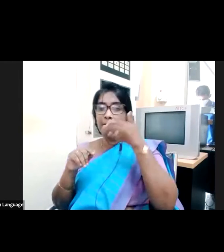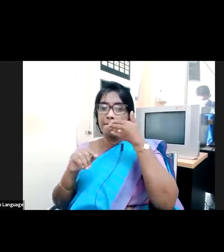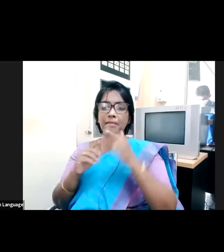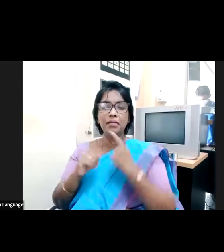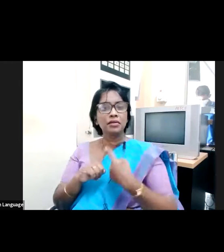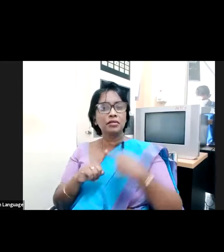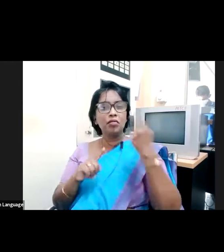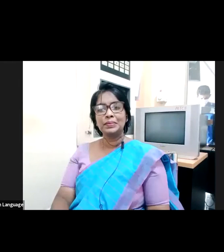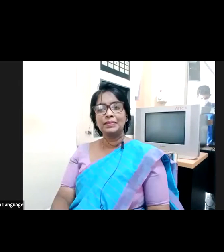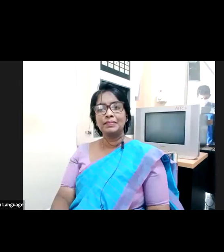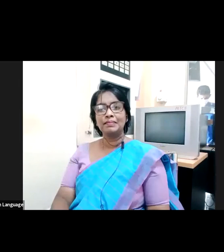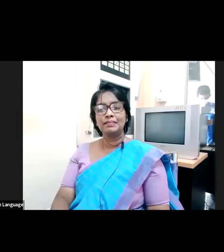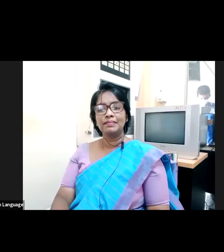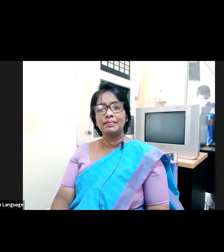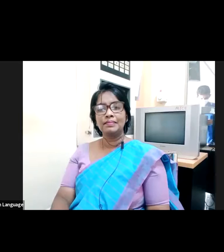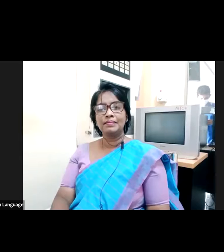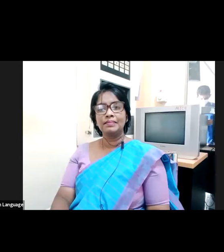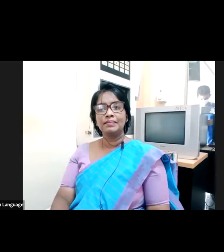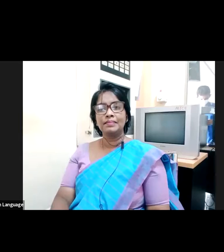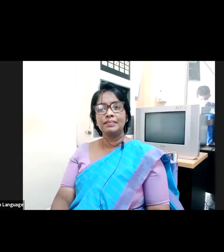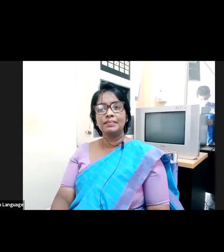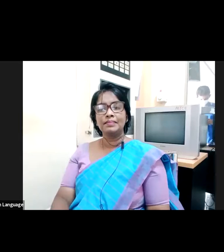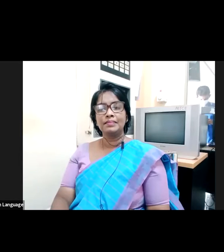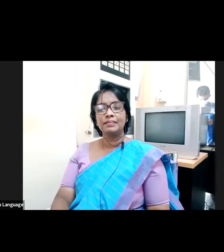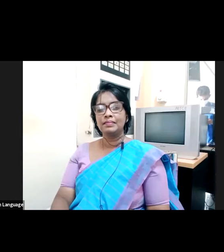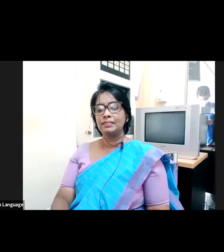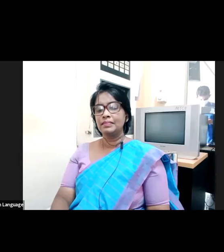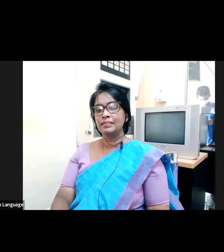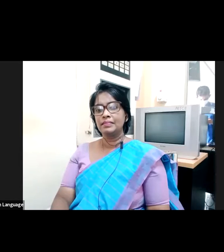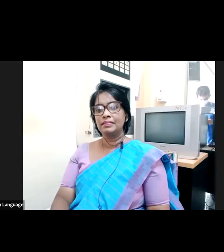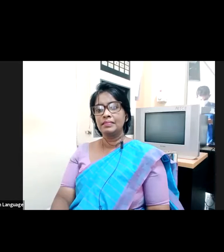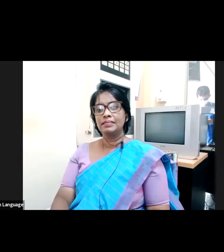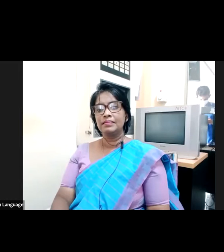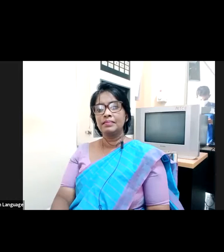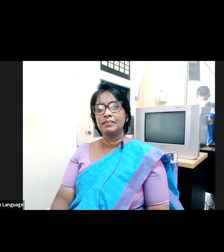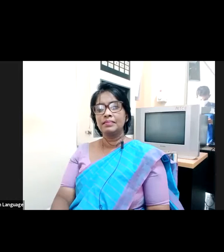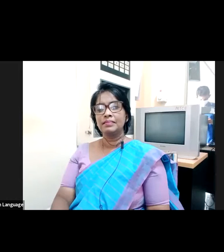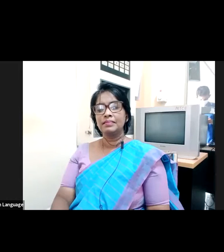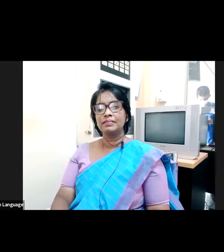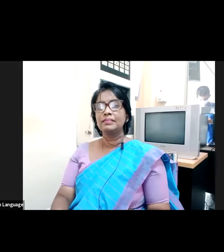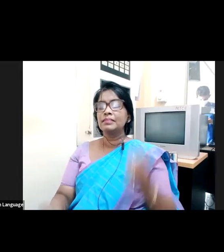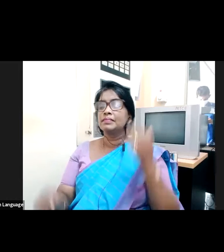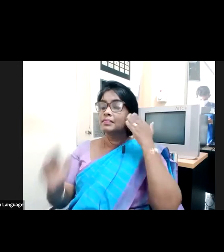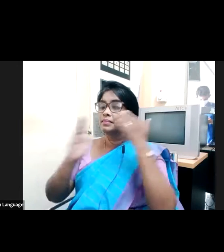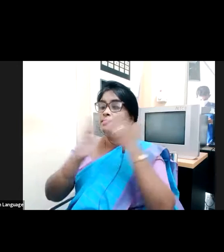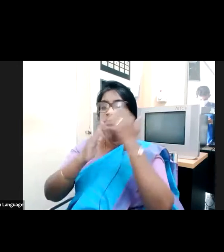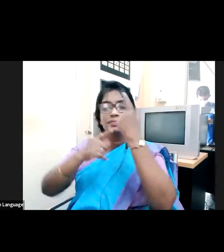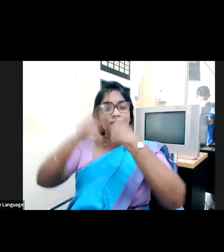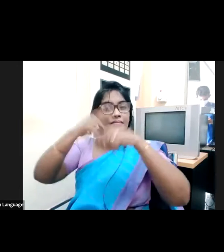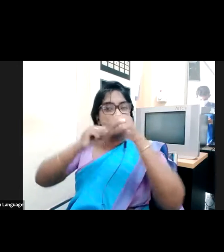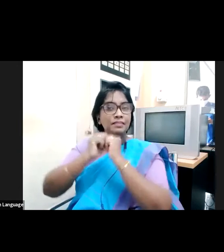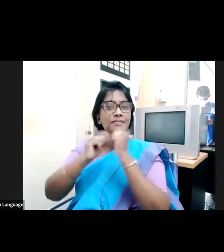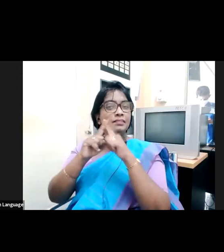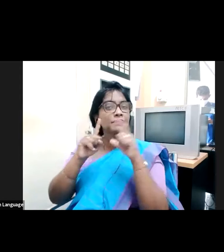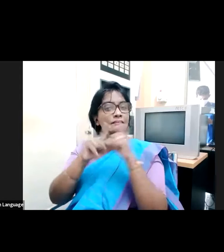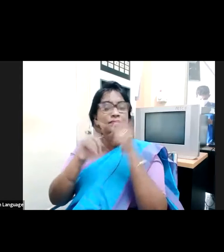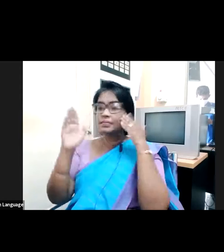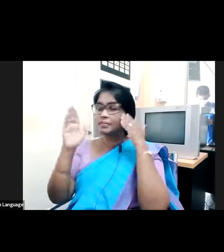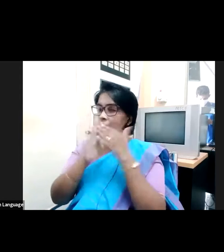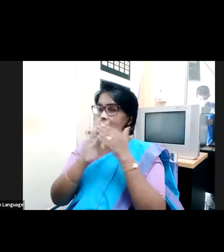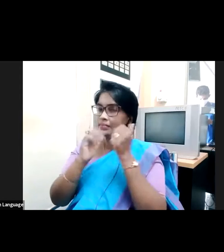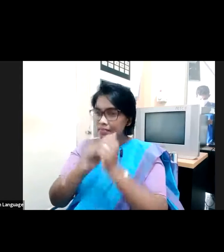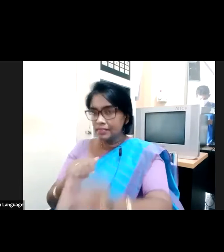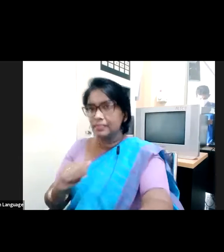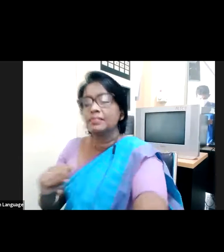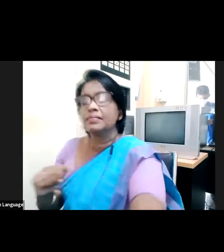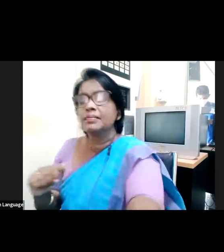that organization? At some stage of education is not going to be the end of learning. You will be learning,